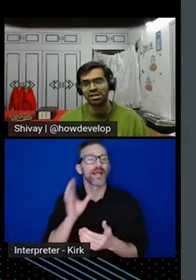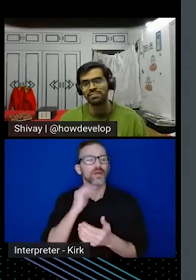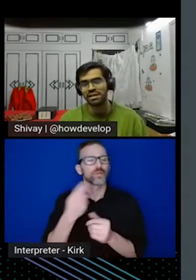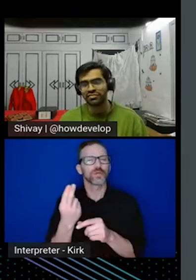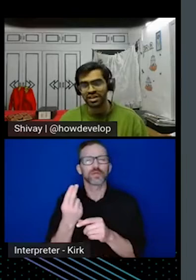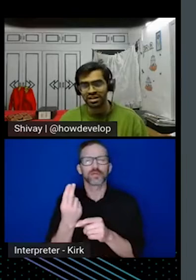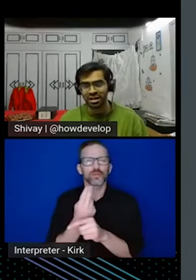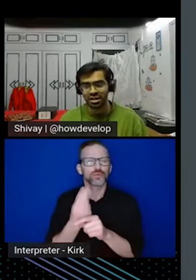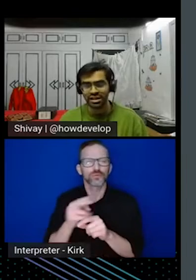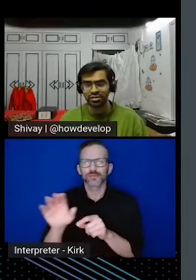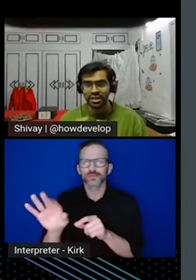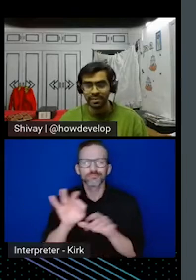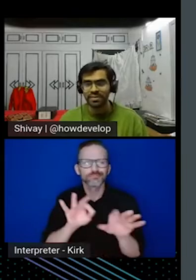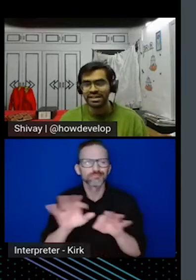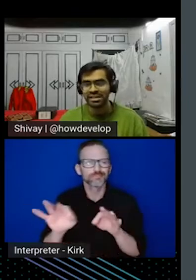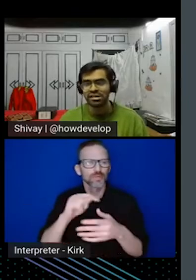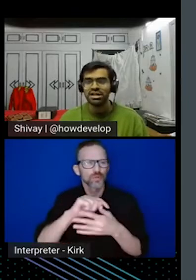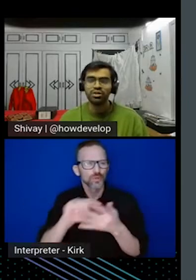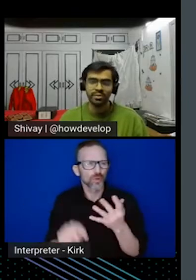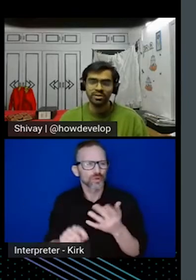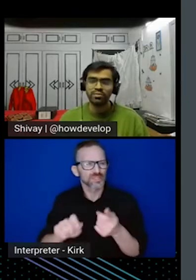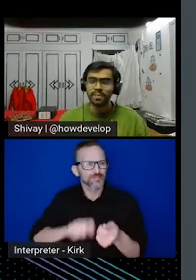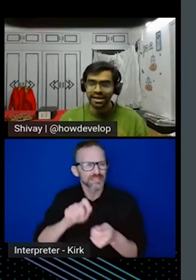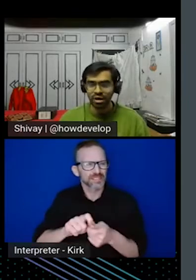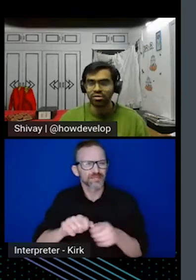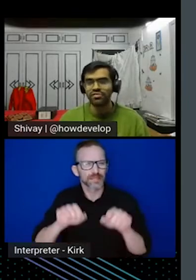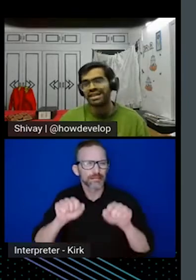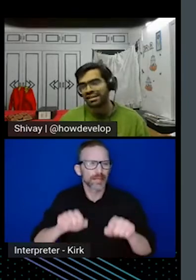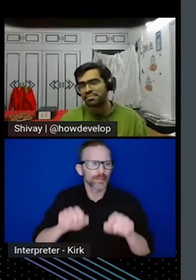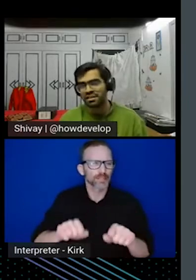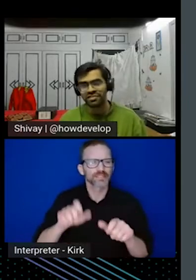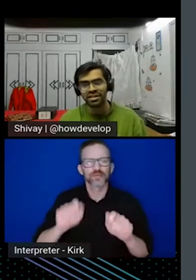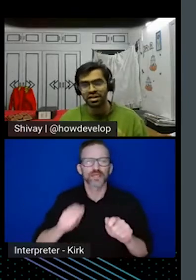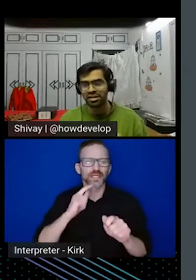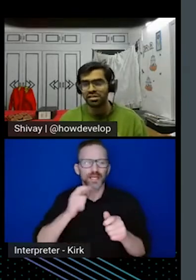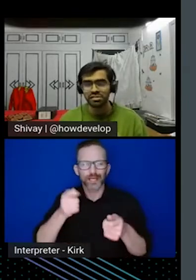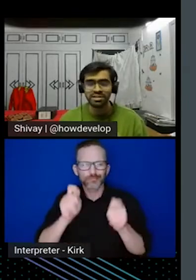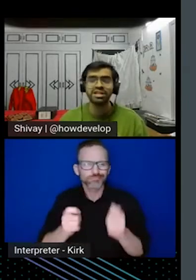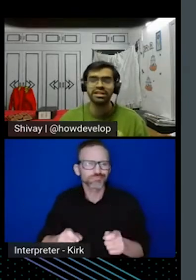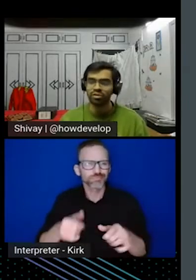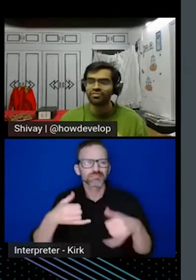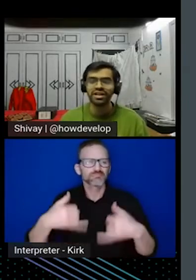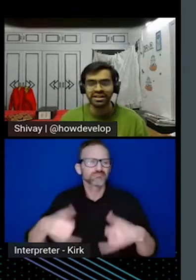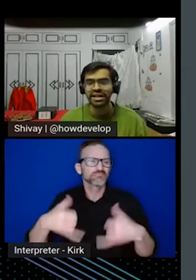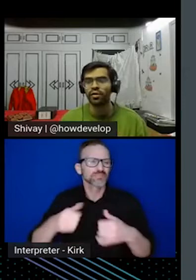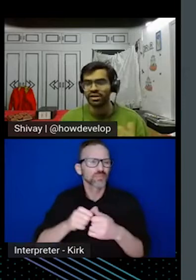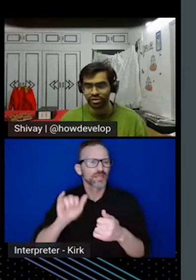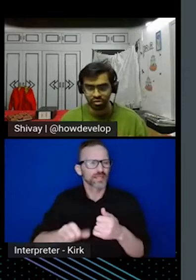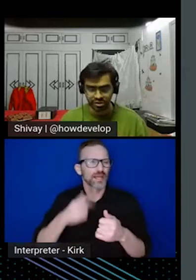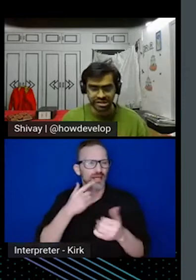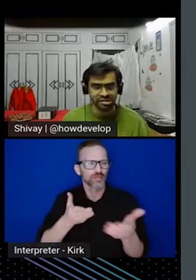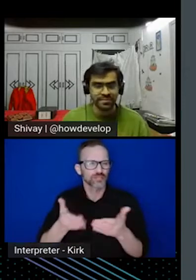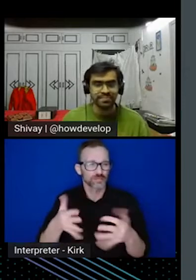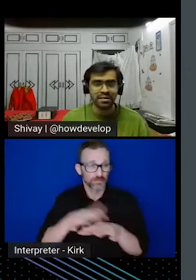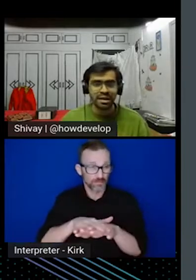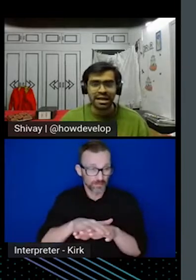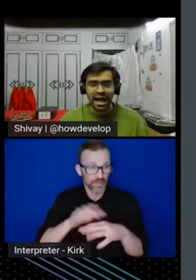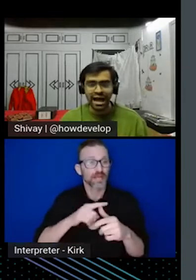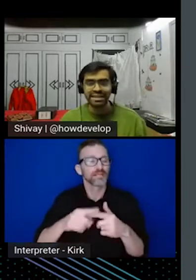those specific capabilities to be able to play around with that specific service mesh and then configure it according to your own